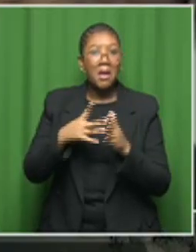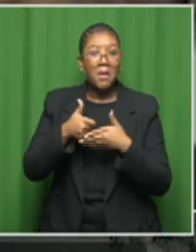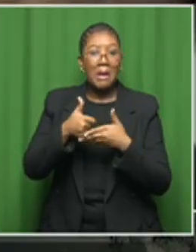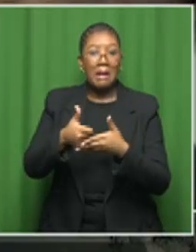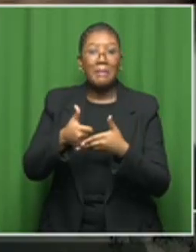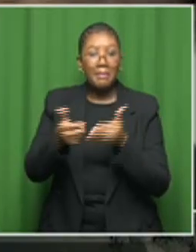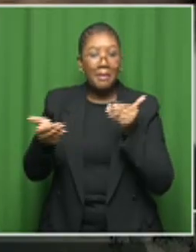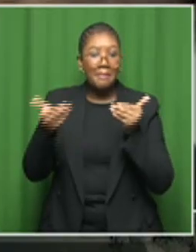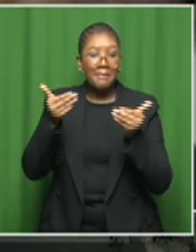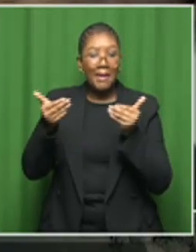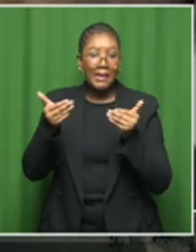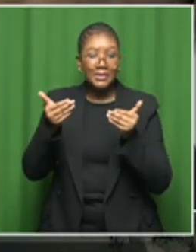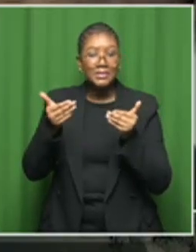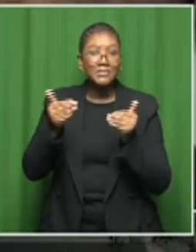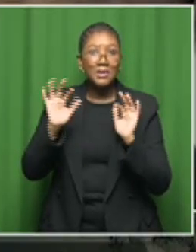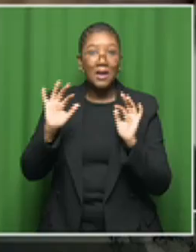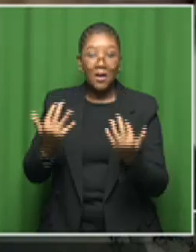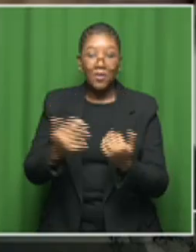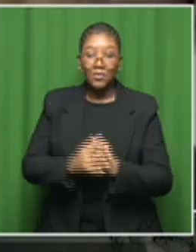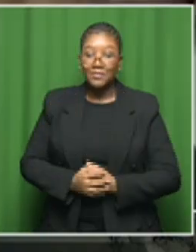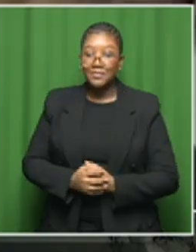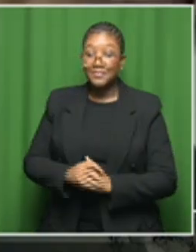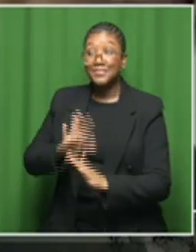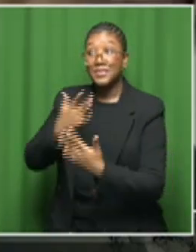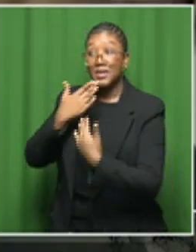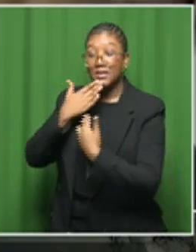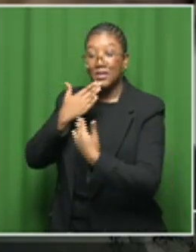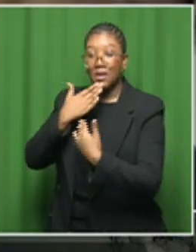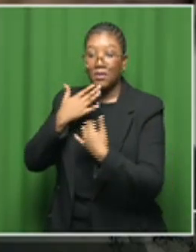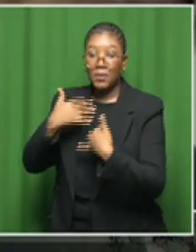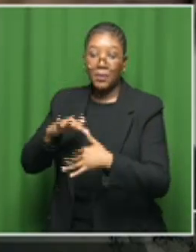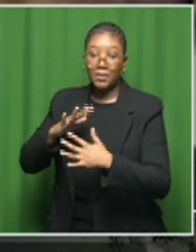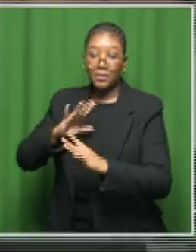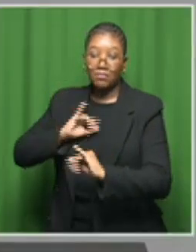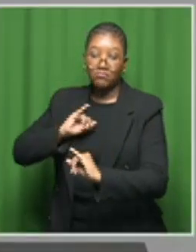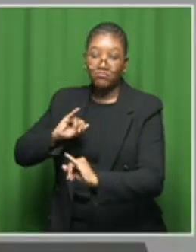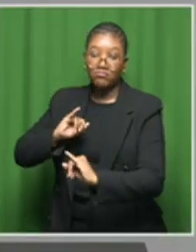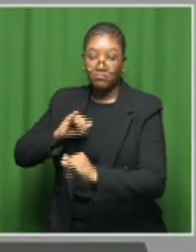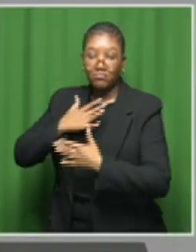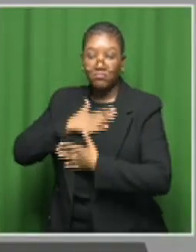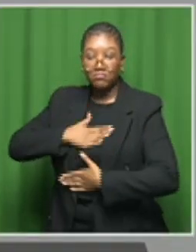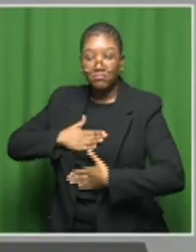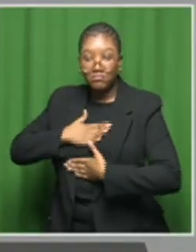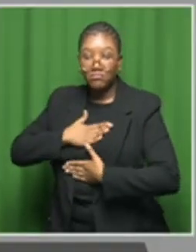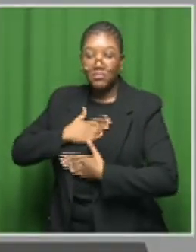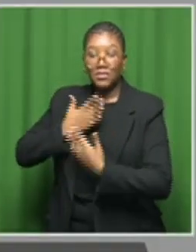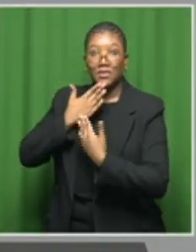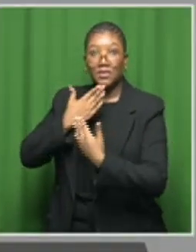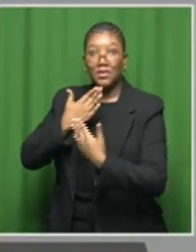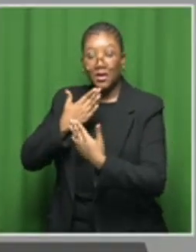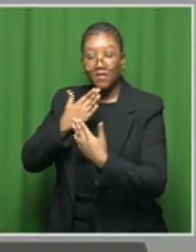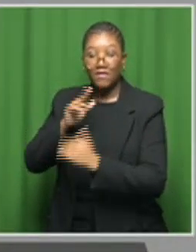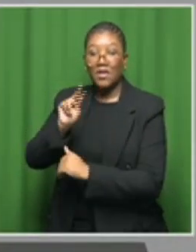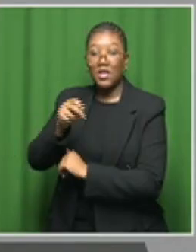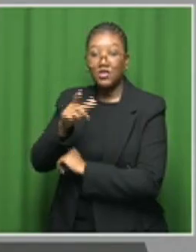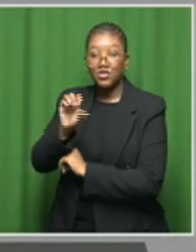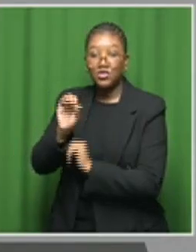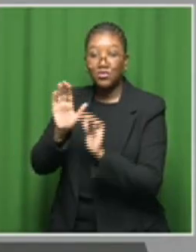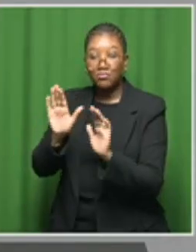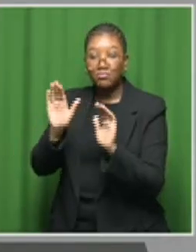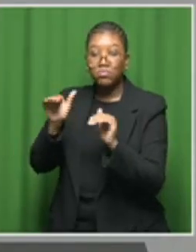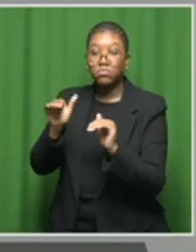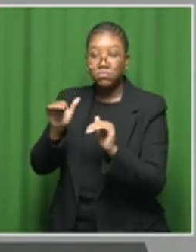Yes, good morning. Just want to thank you for the opportunity to present Lupus South Africa and Andrea's Gift Foundation on this